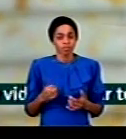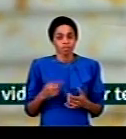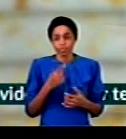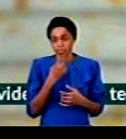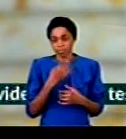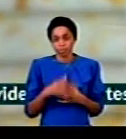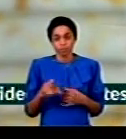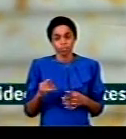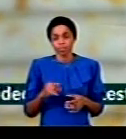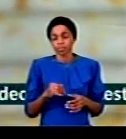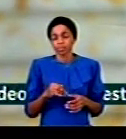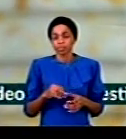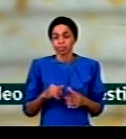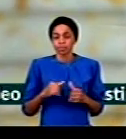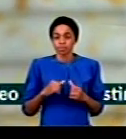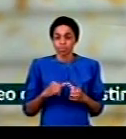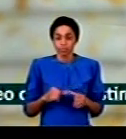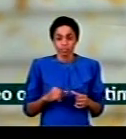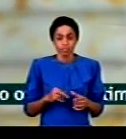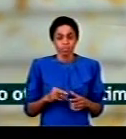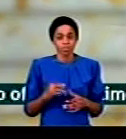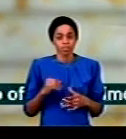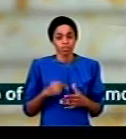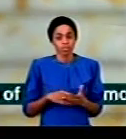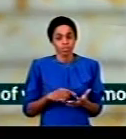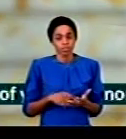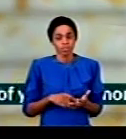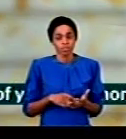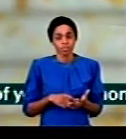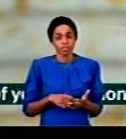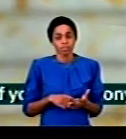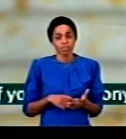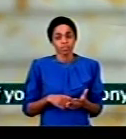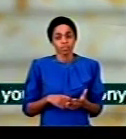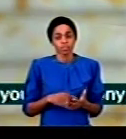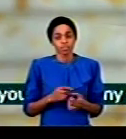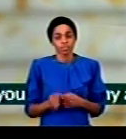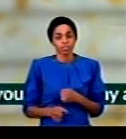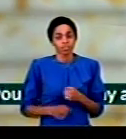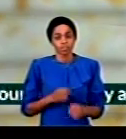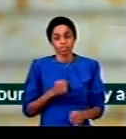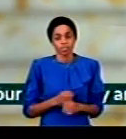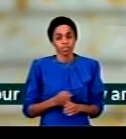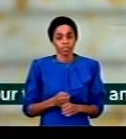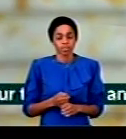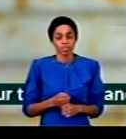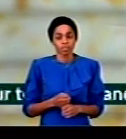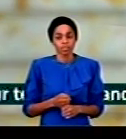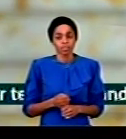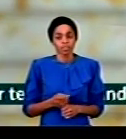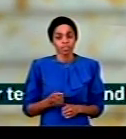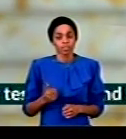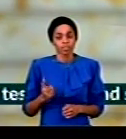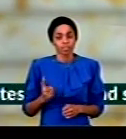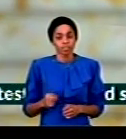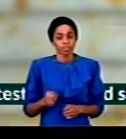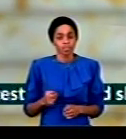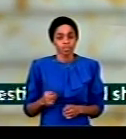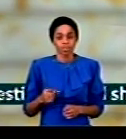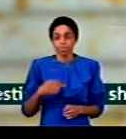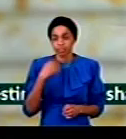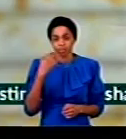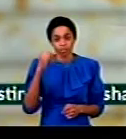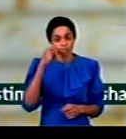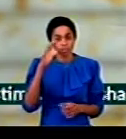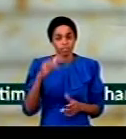percentage was about 15% because of the bleeding. But I built it up by the grace of God. It got to 25, and the